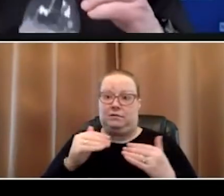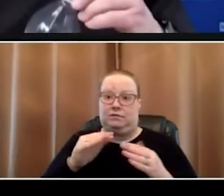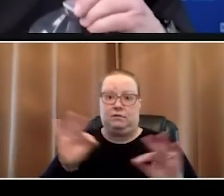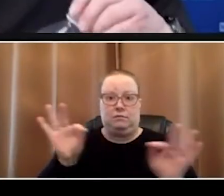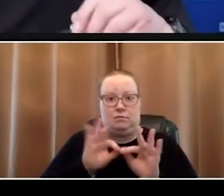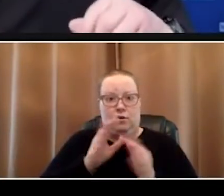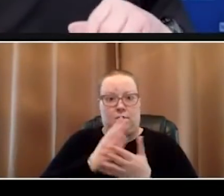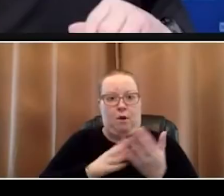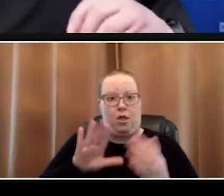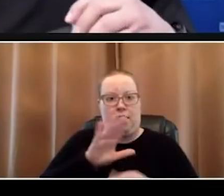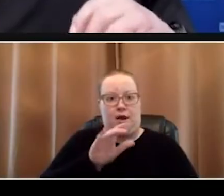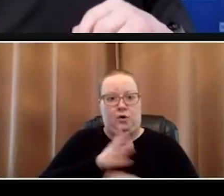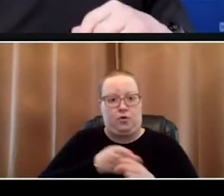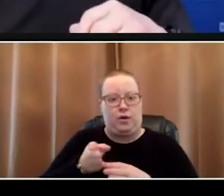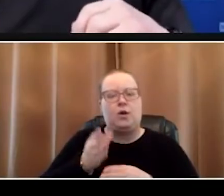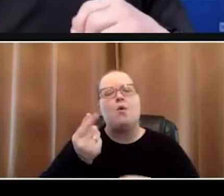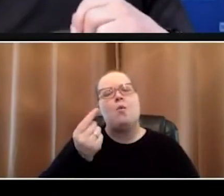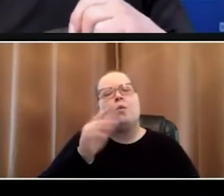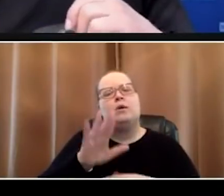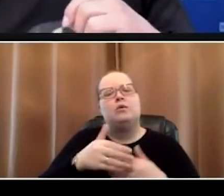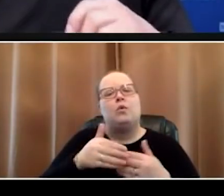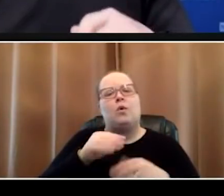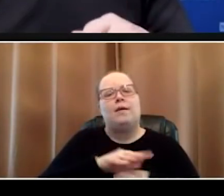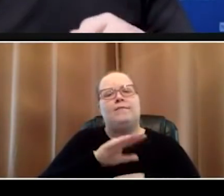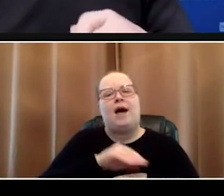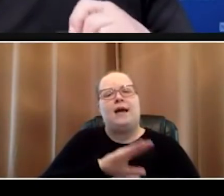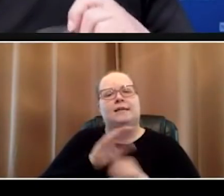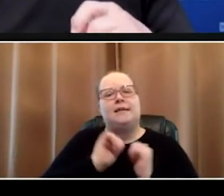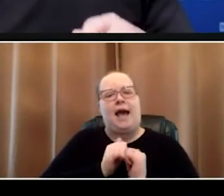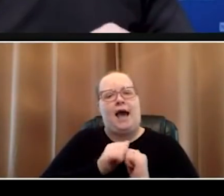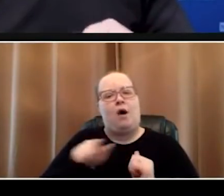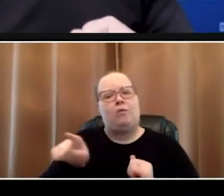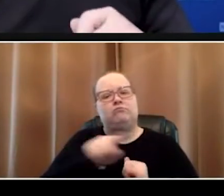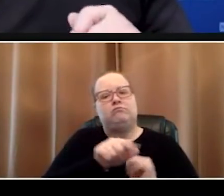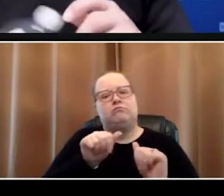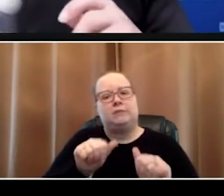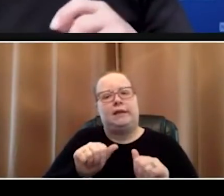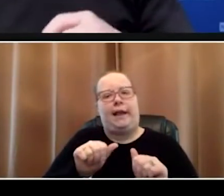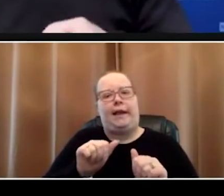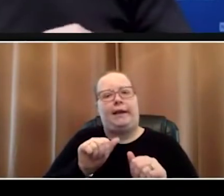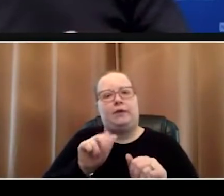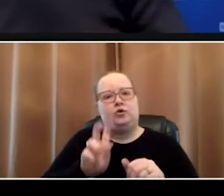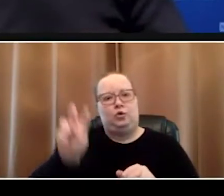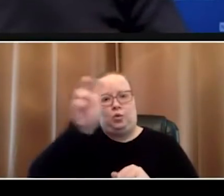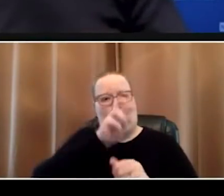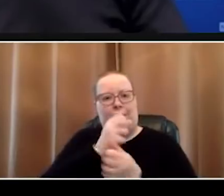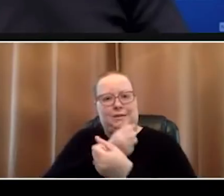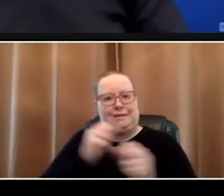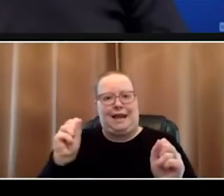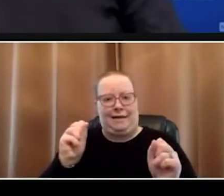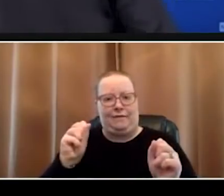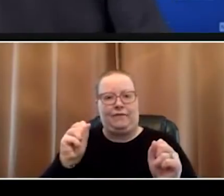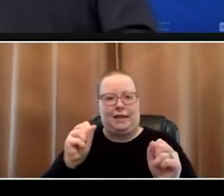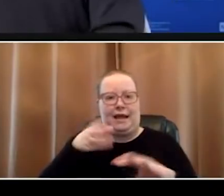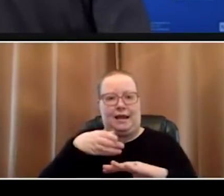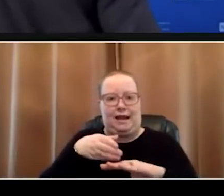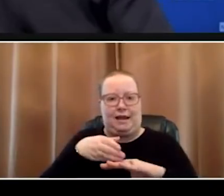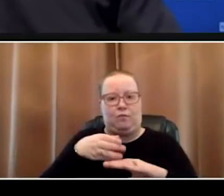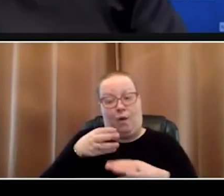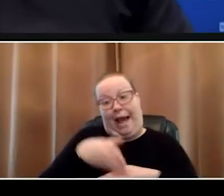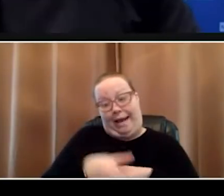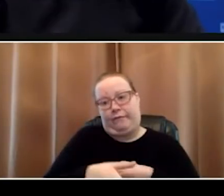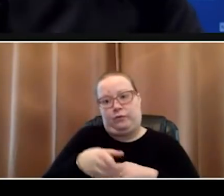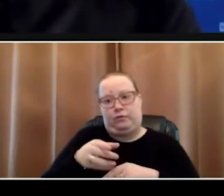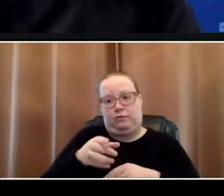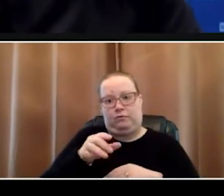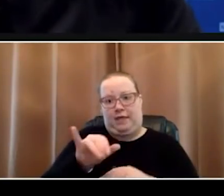What's your advice going forward about how they can safely tour once that is permissible,